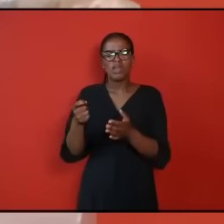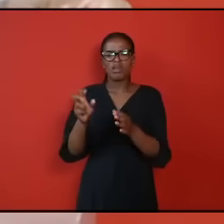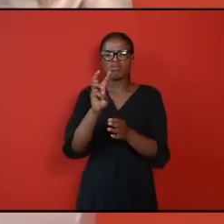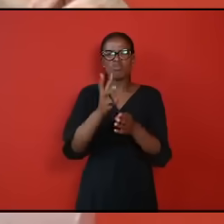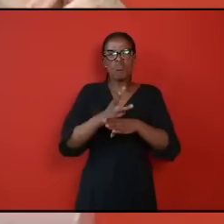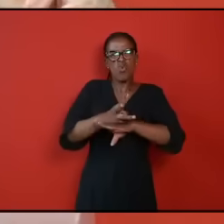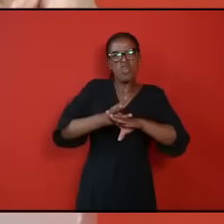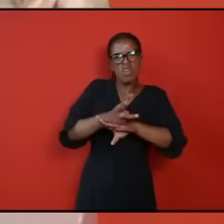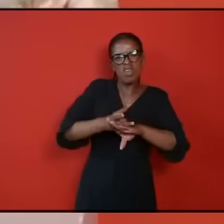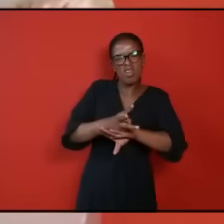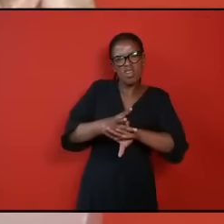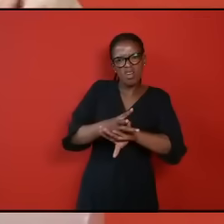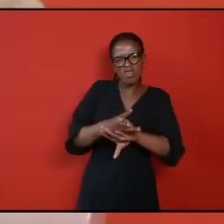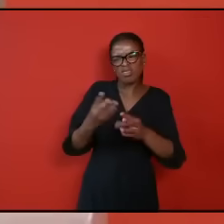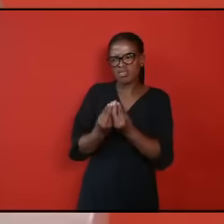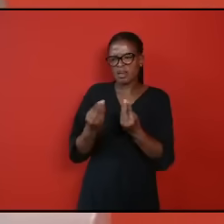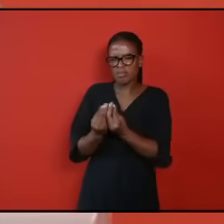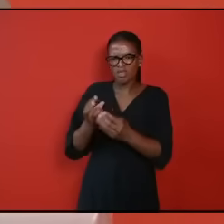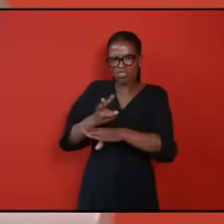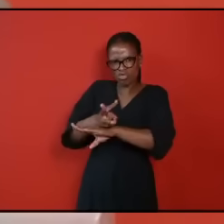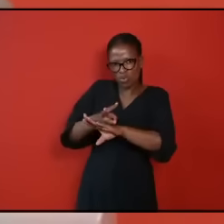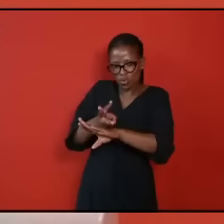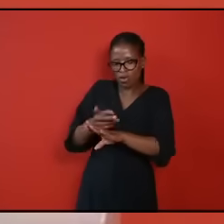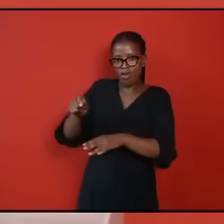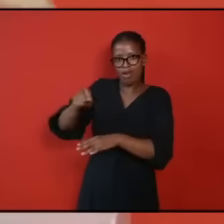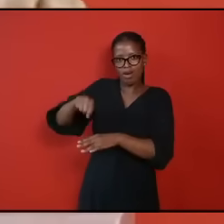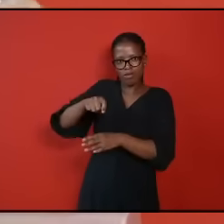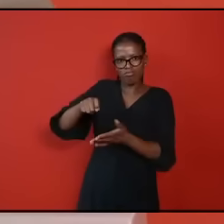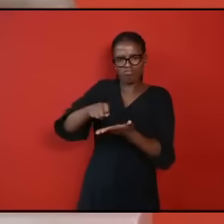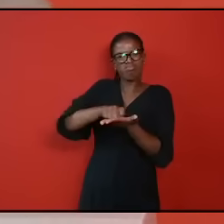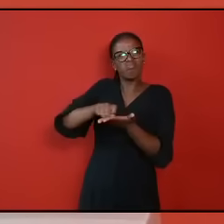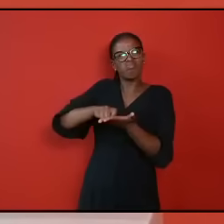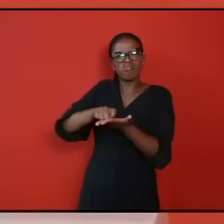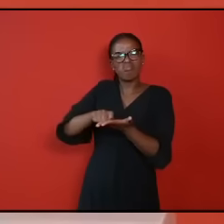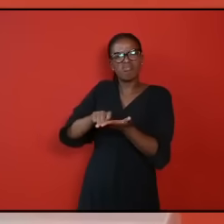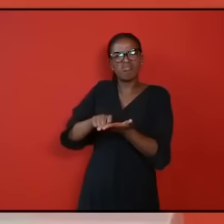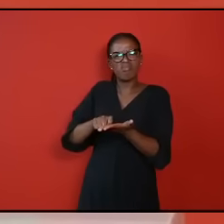something? A string. It's held by a string. My